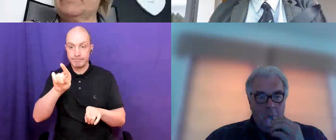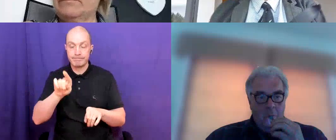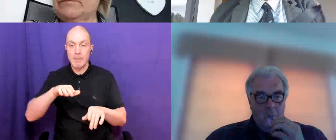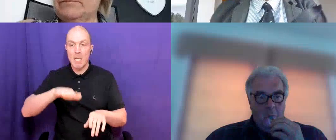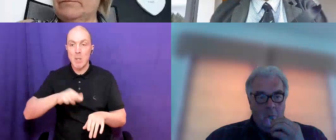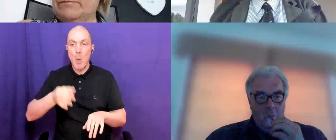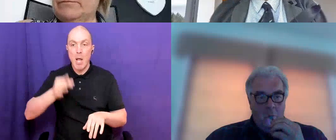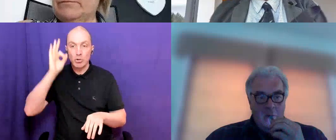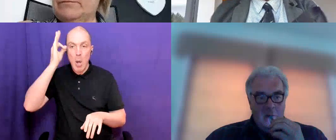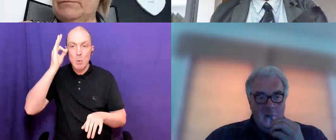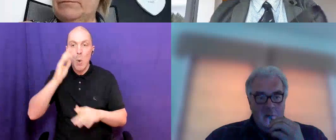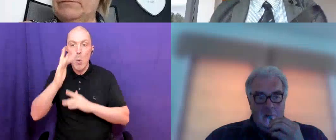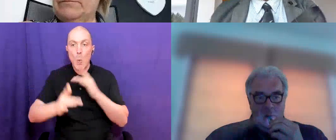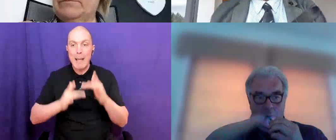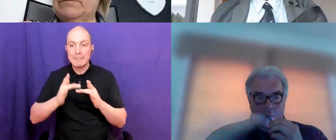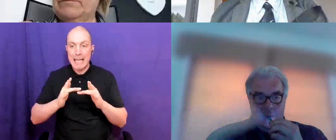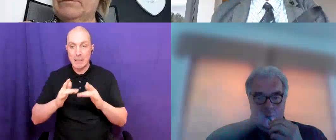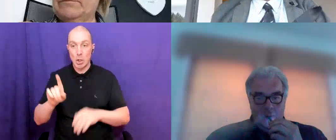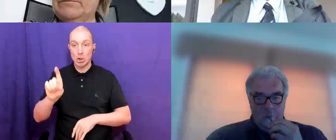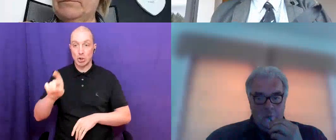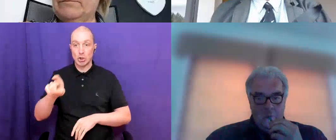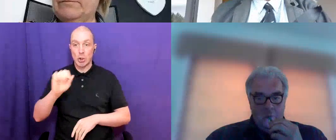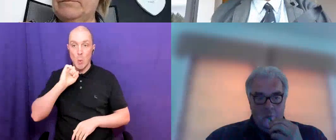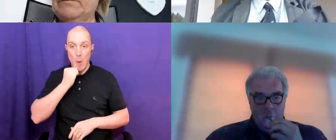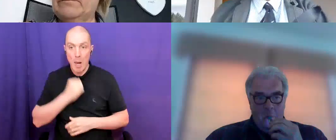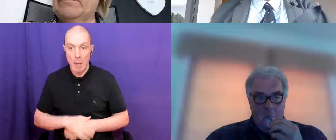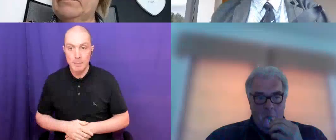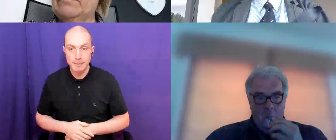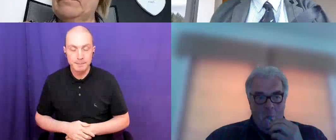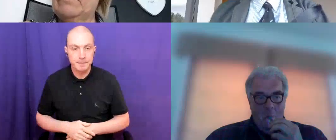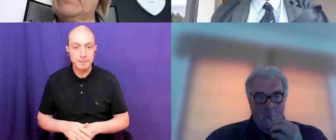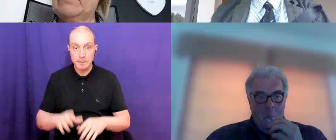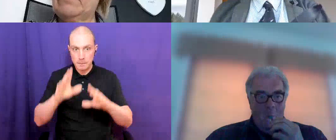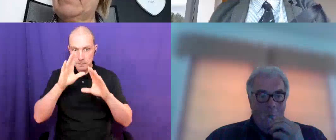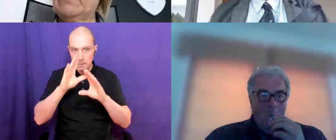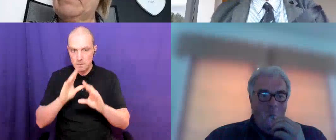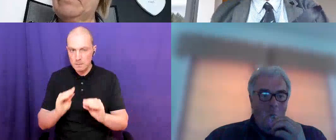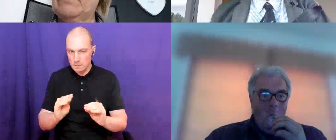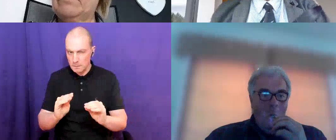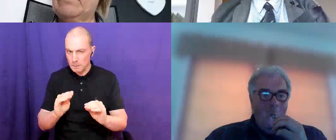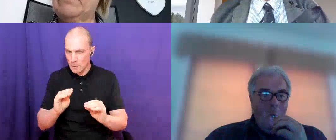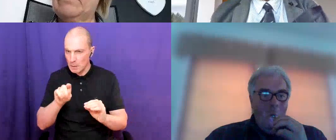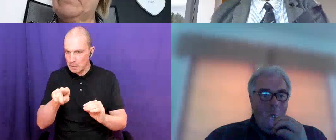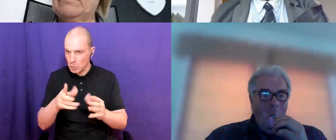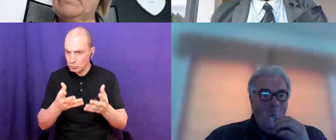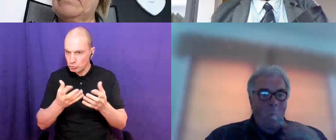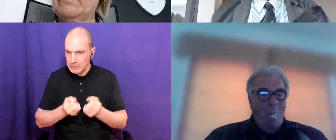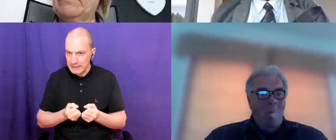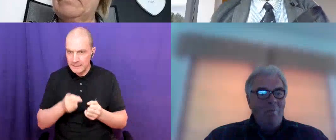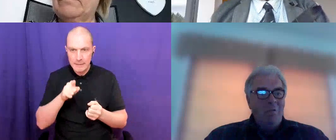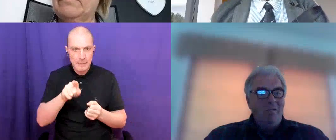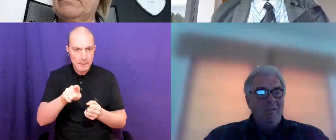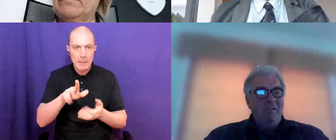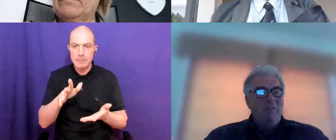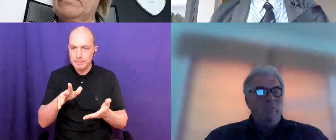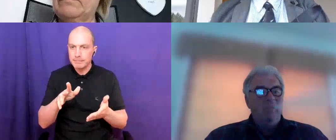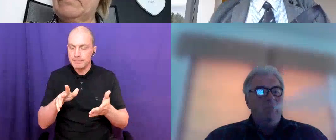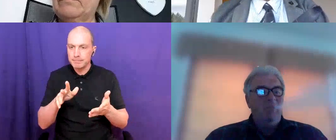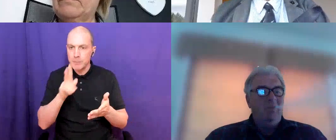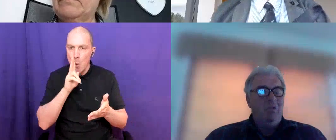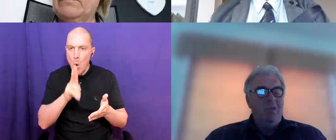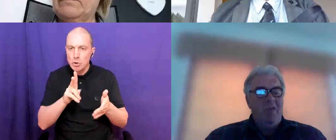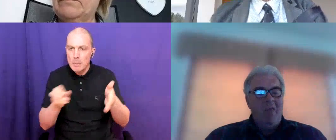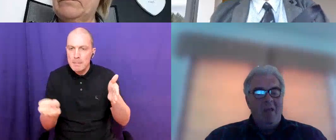website. In addition to this, I've assumed you've also received and watched the recorded count PowerPoint